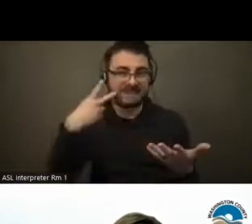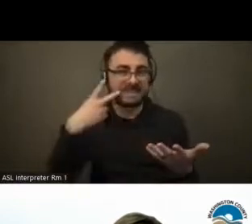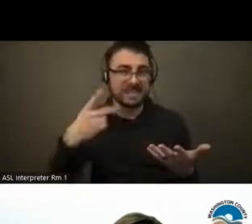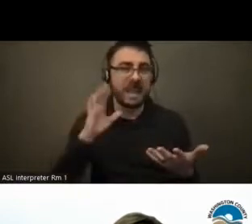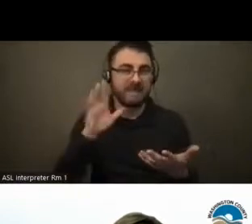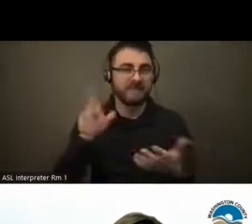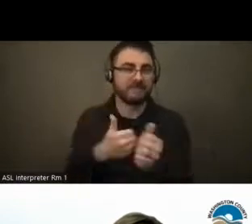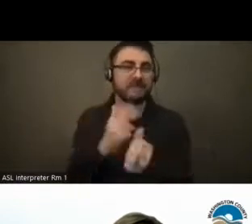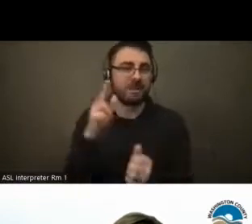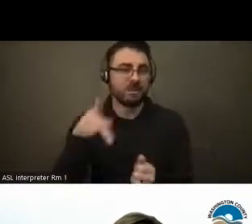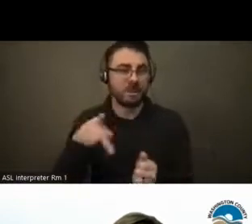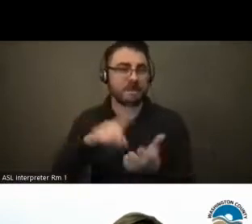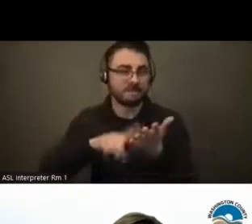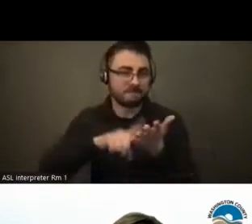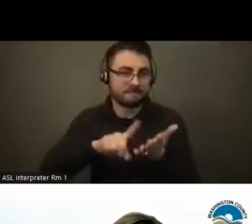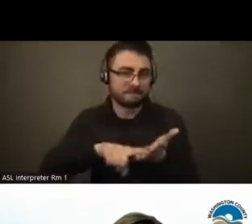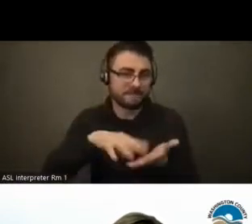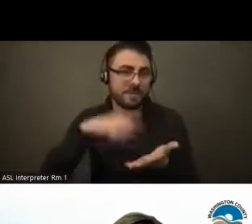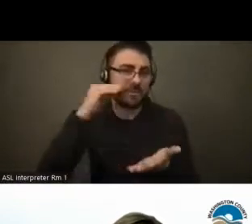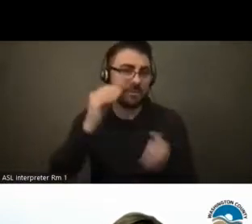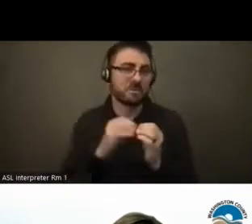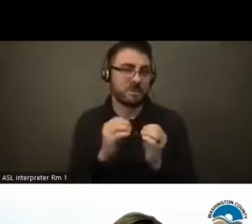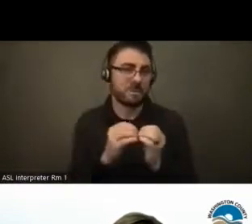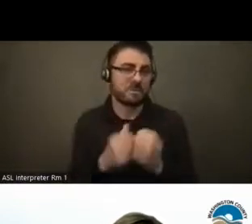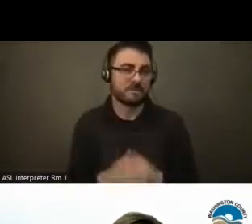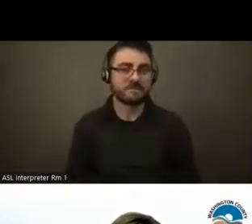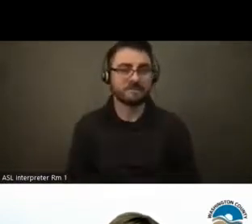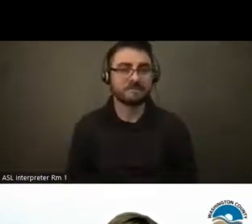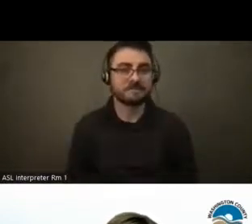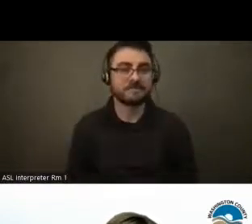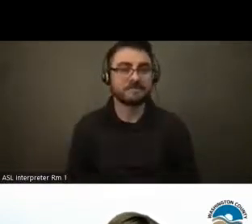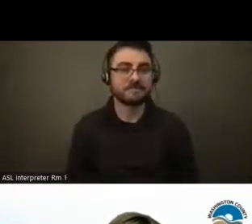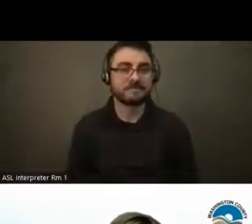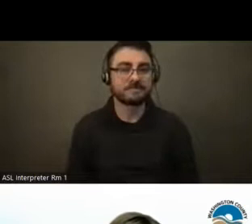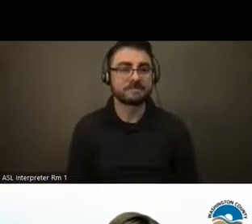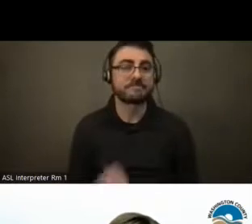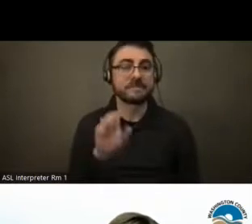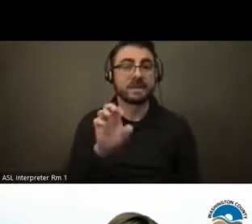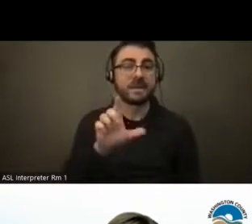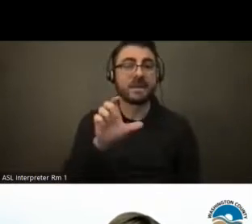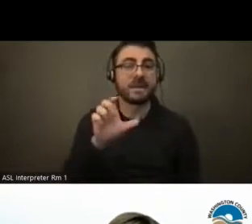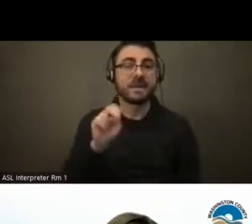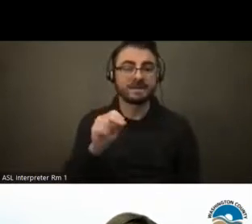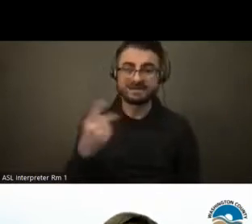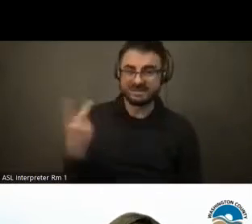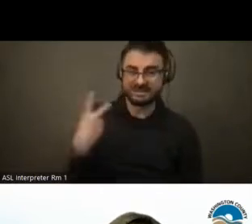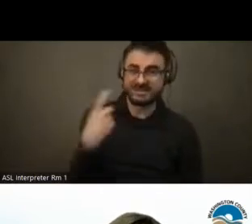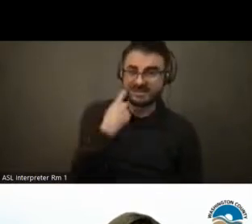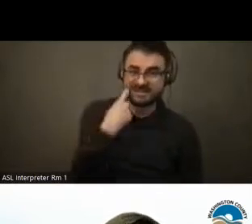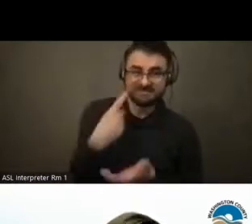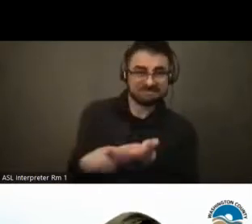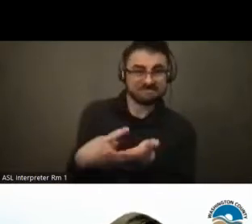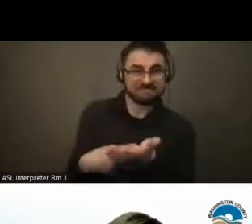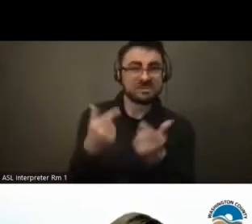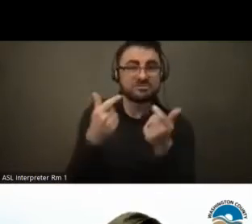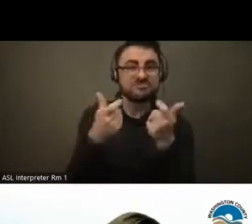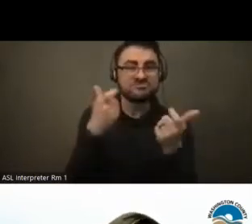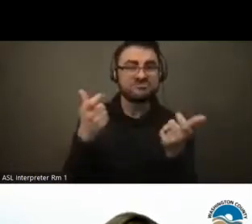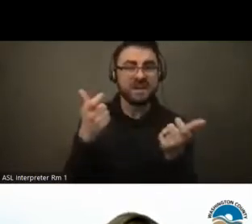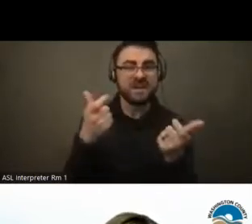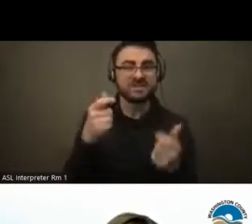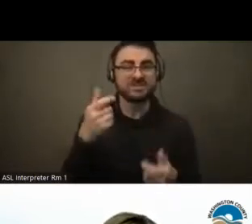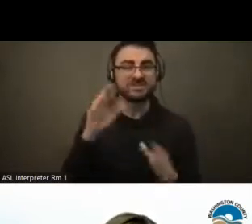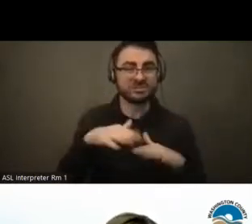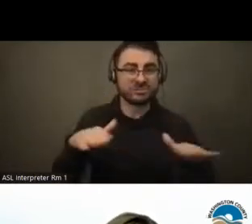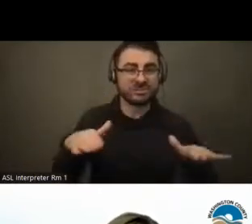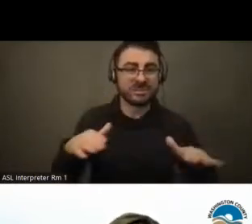up and learn more. Because, you know, you and I talked about our grandkids, and there's something about a child being able to run around outside and climb